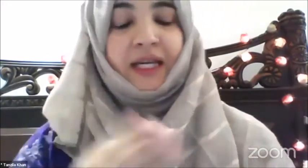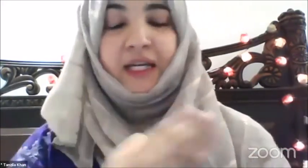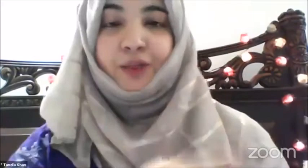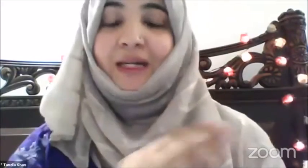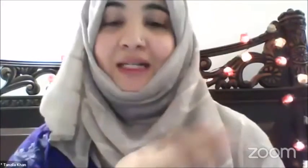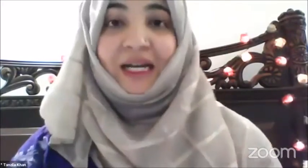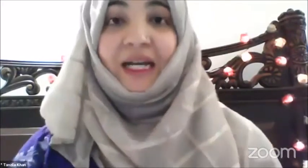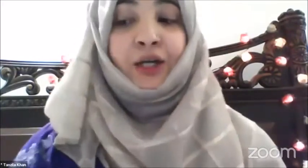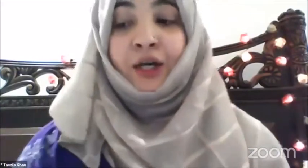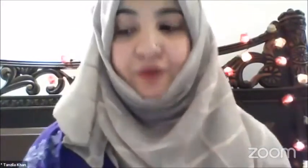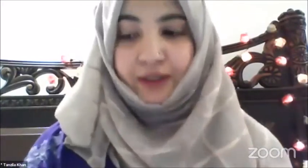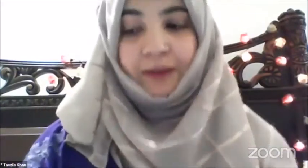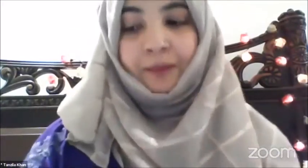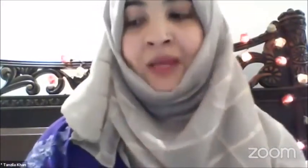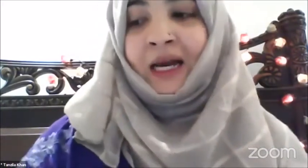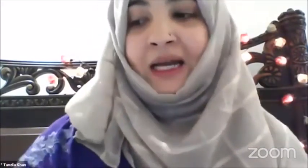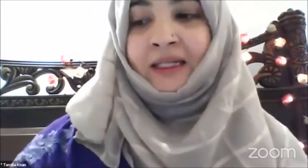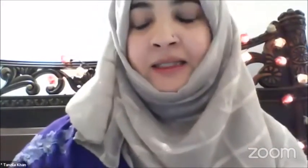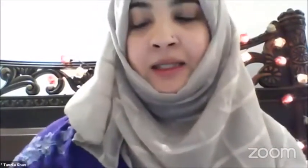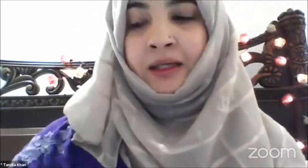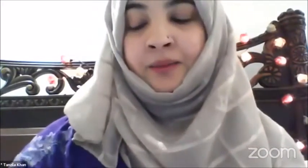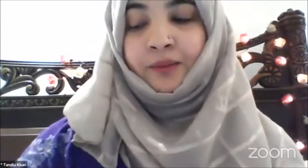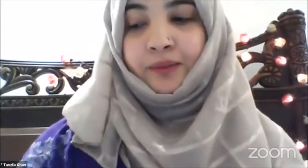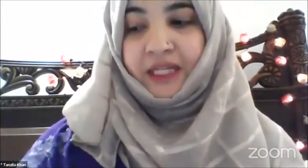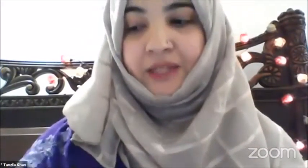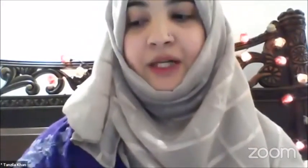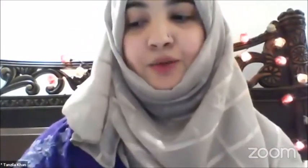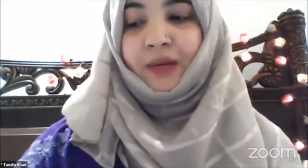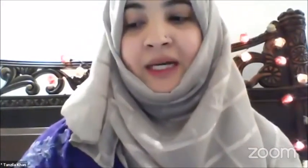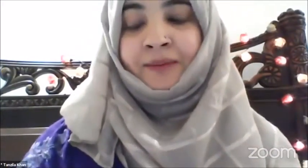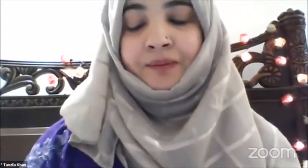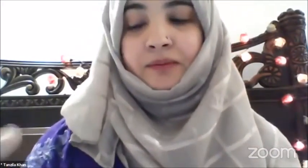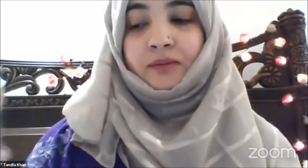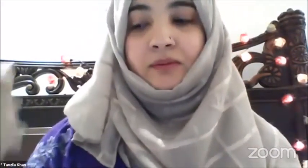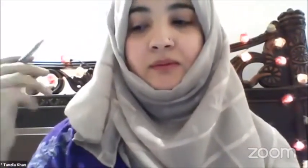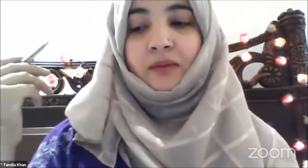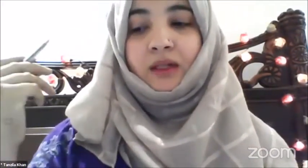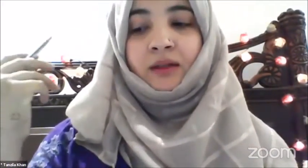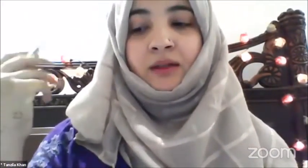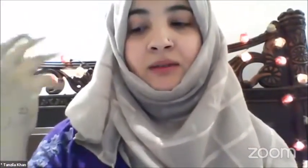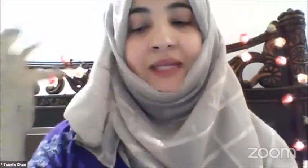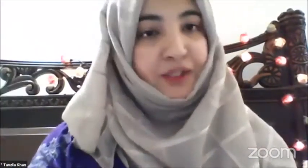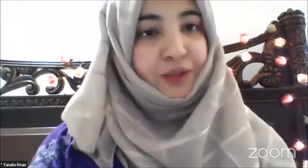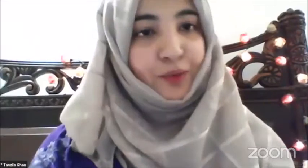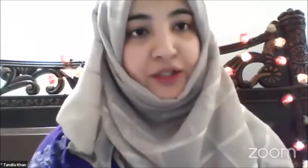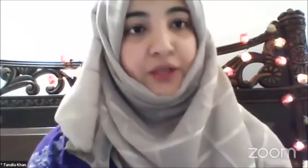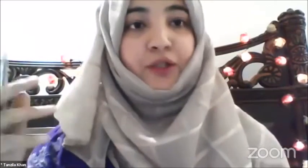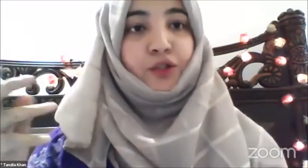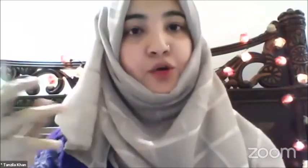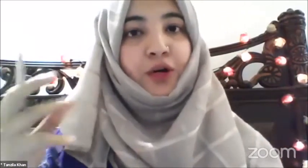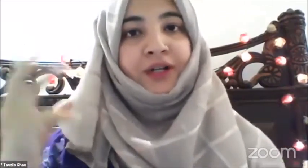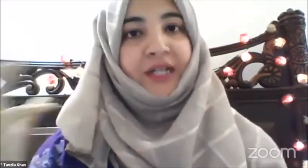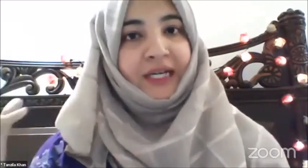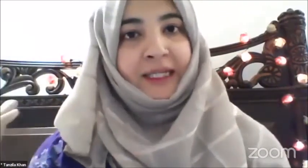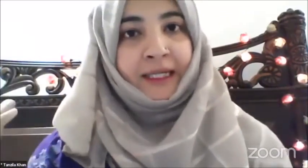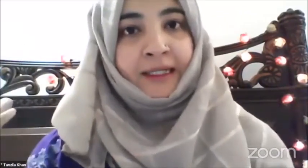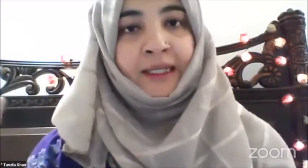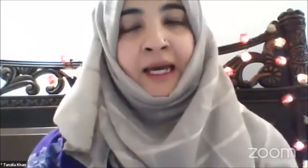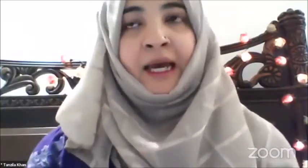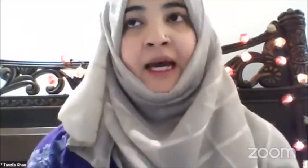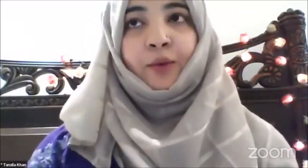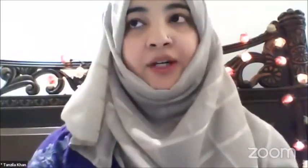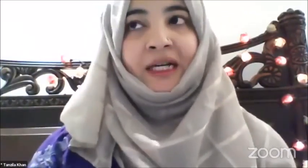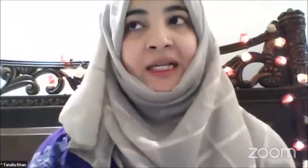specifically need to be designed for them. And this brings me to my latest project, which is called Girly